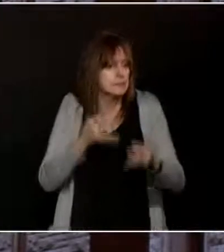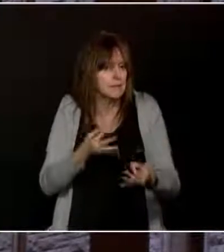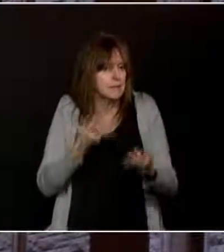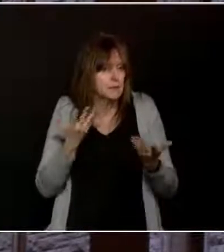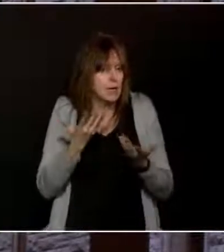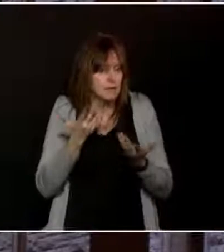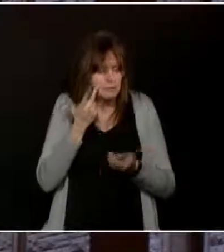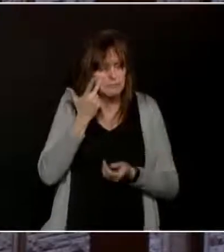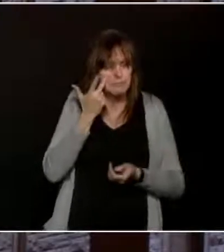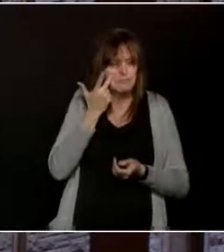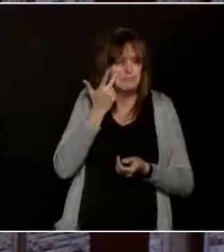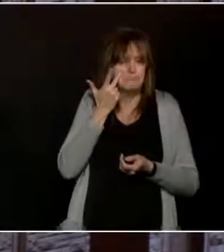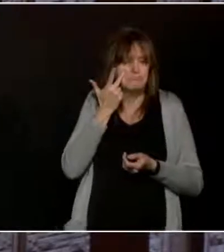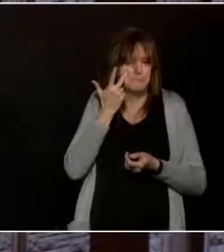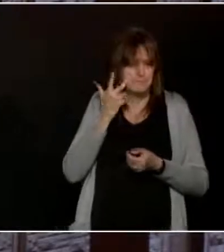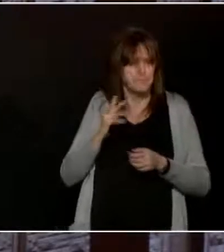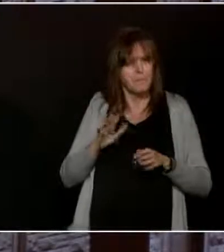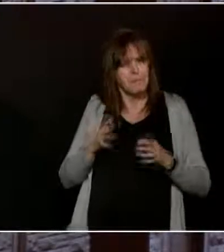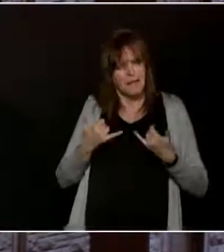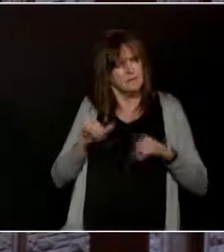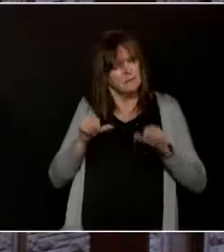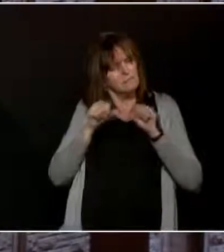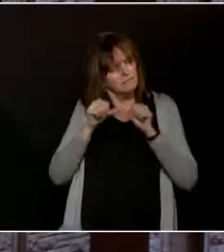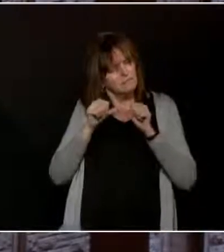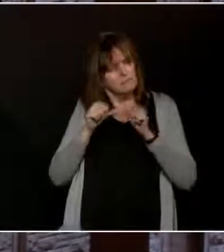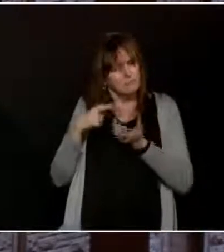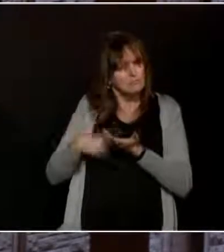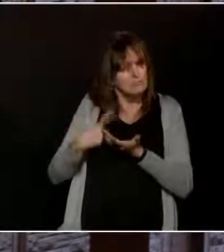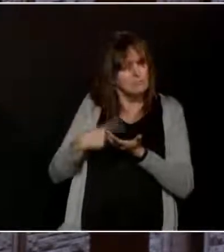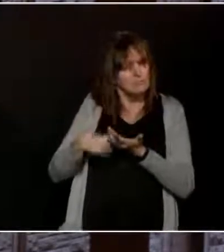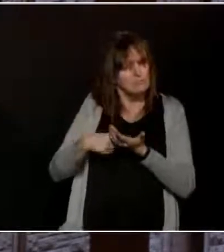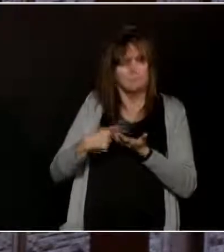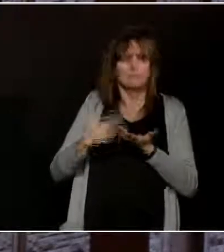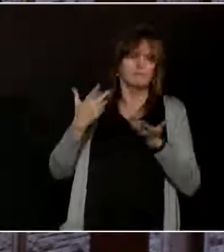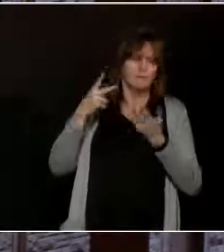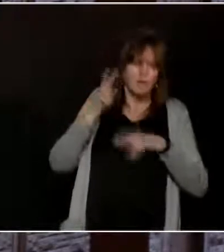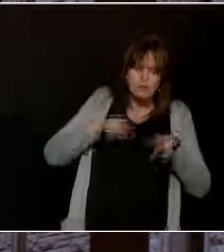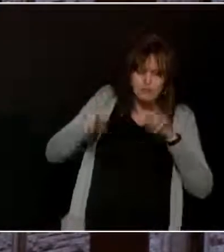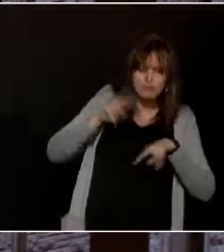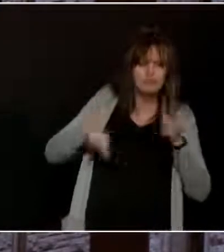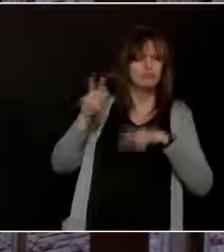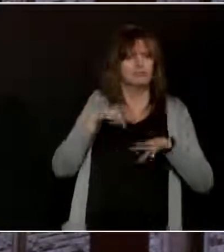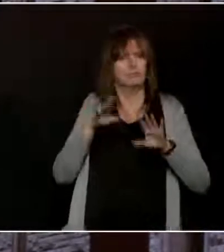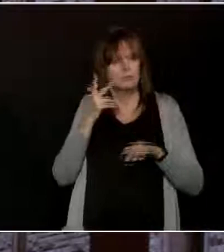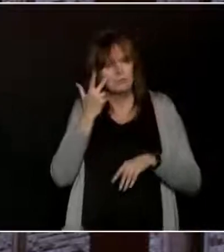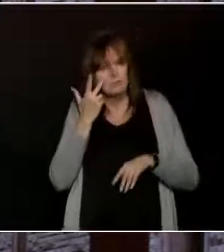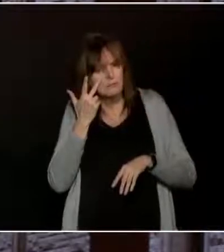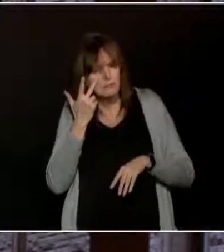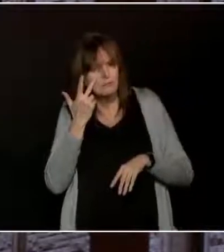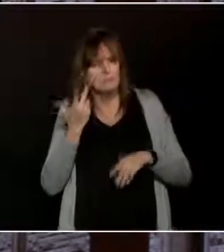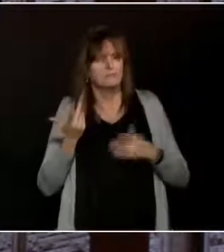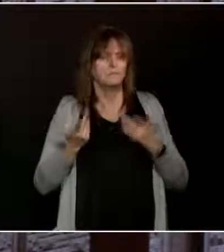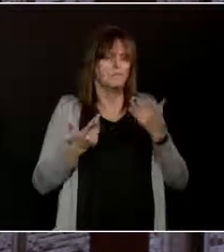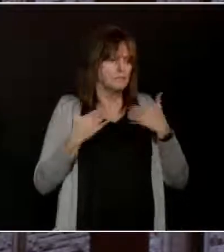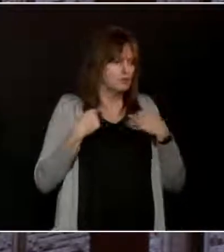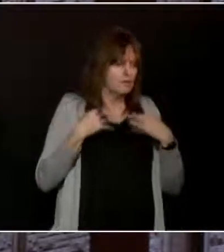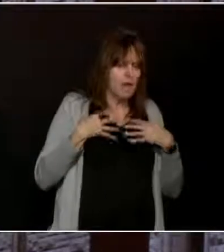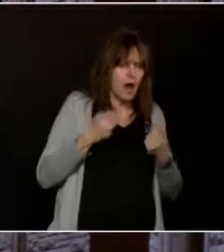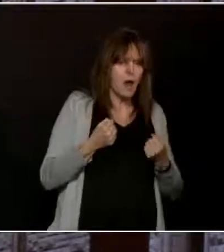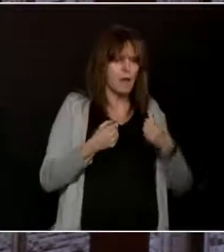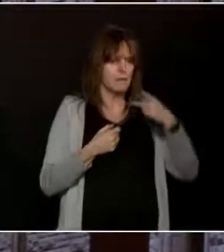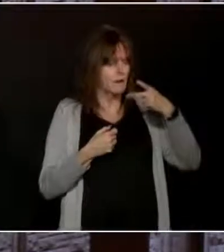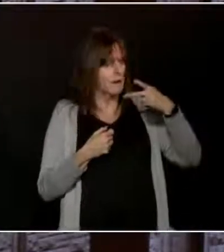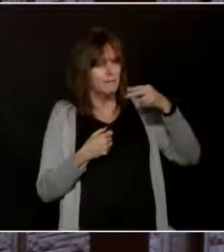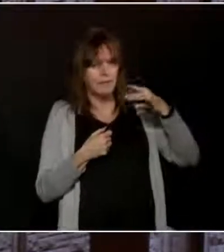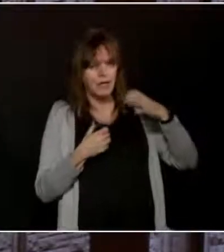all the MOHs that are being impacted with any changes at this time, and that's part of the dynamic analysis and consultation with each one of